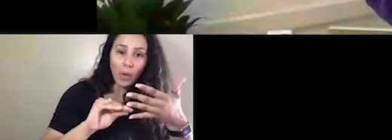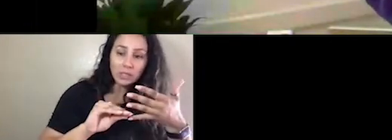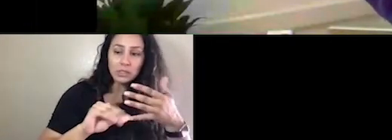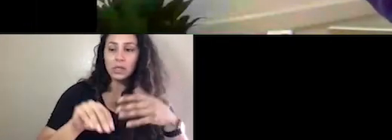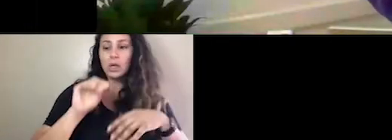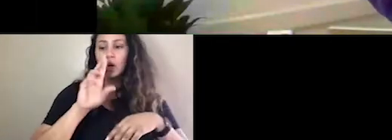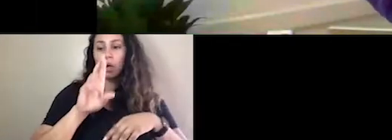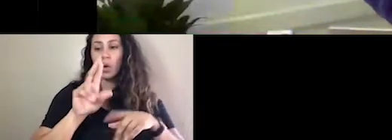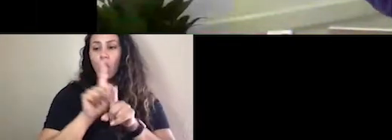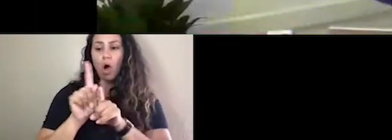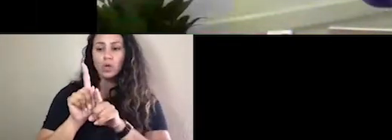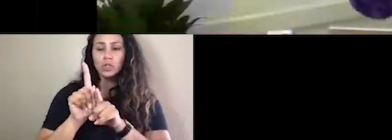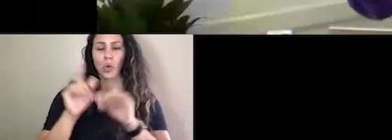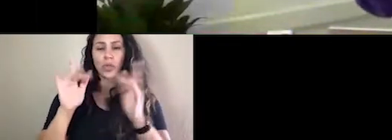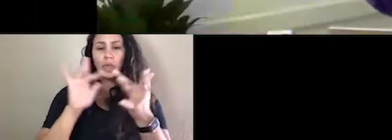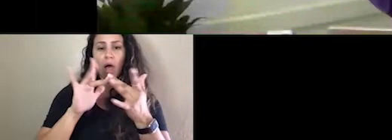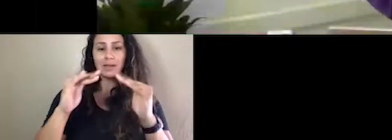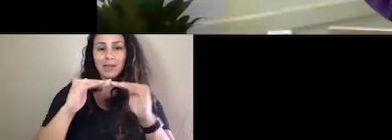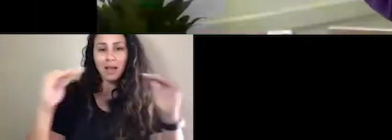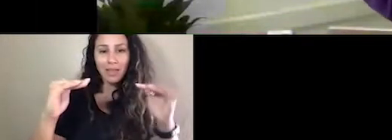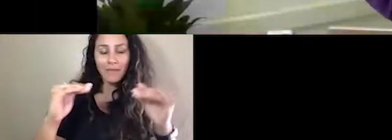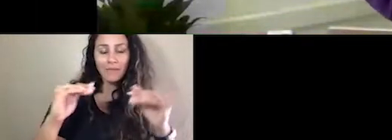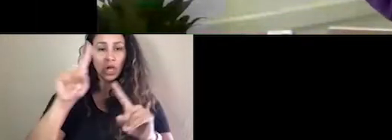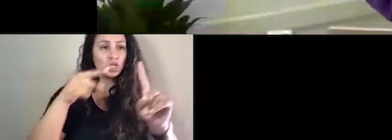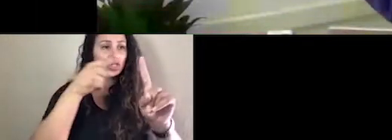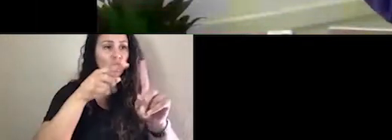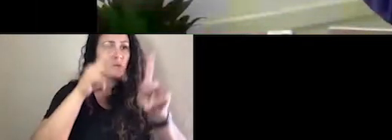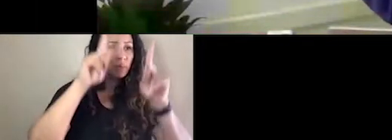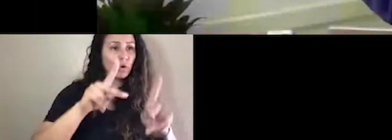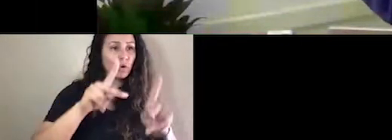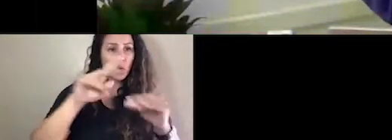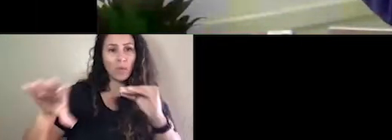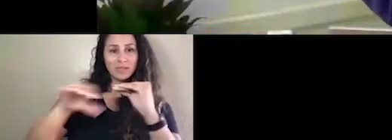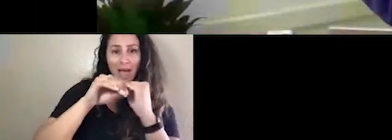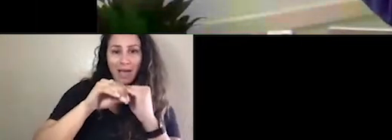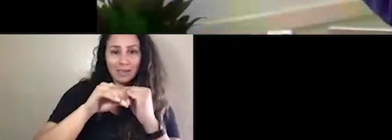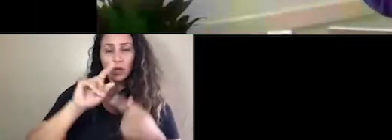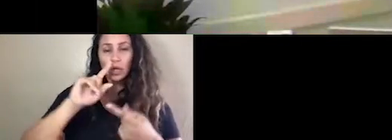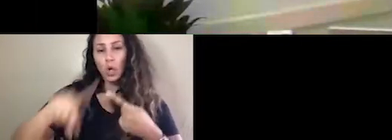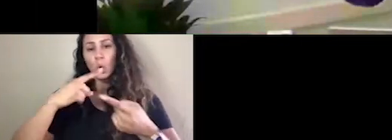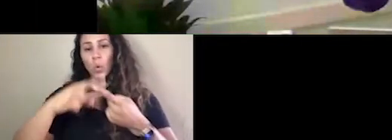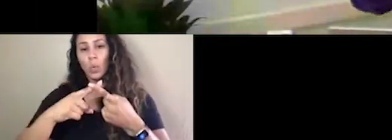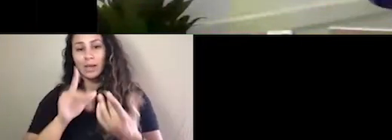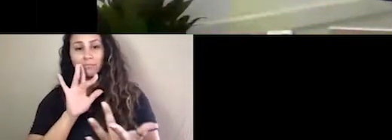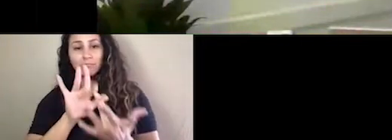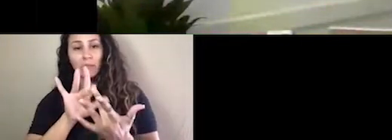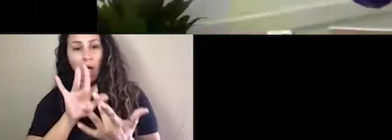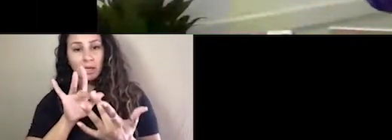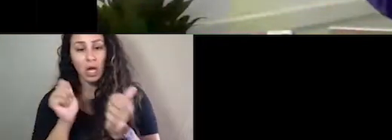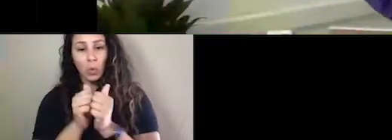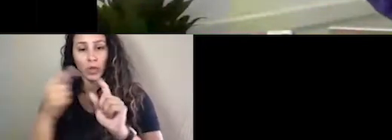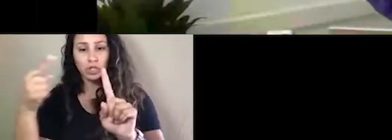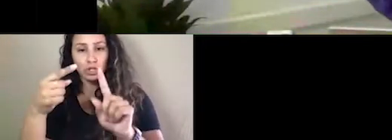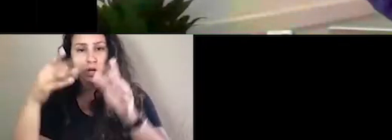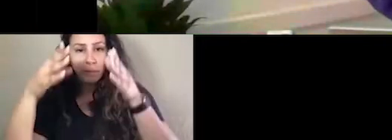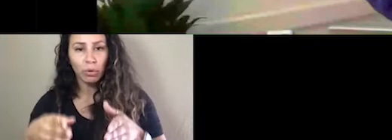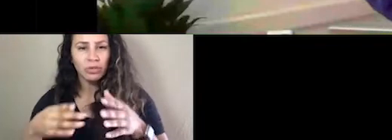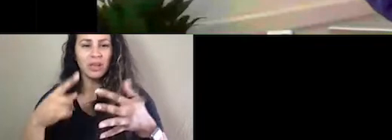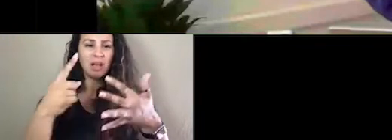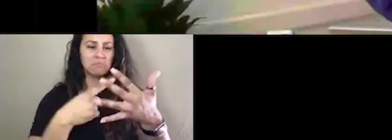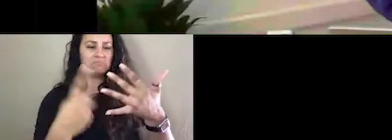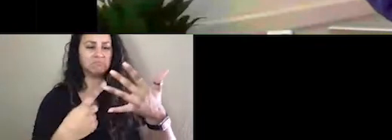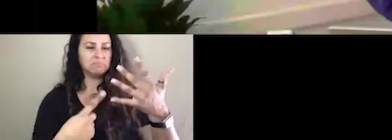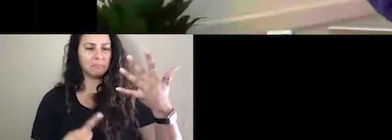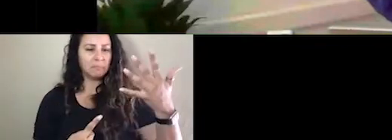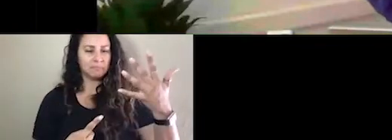contact level, when was a certain person added, when have we been in contact with a certain person, etc., etc. So